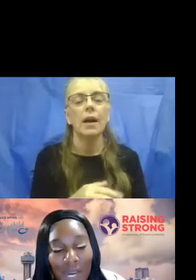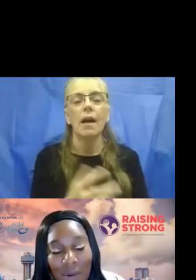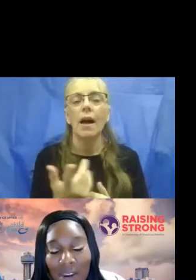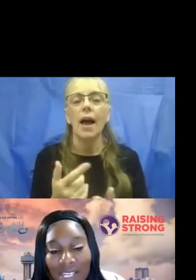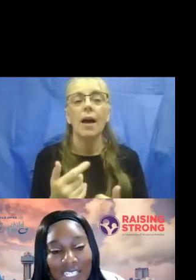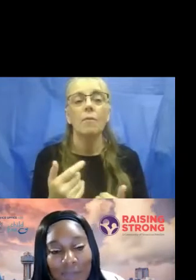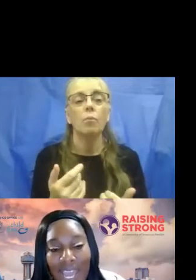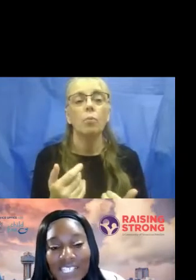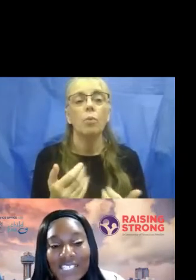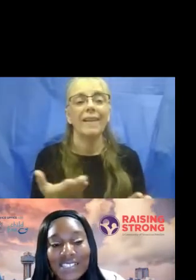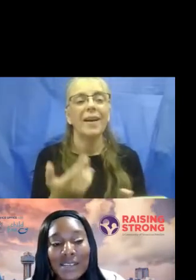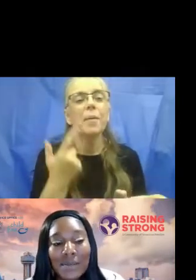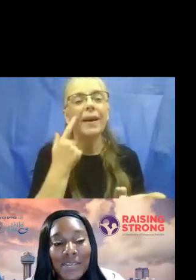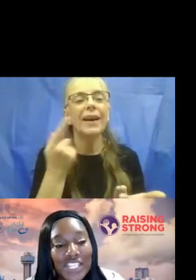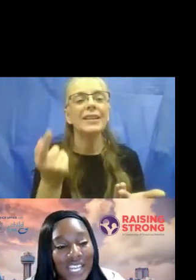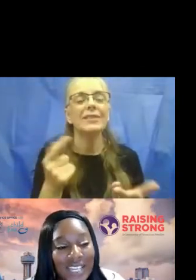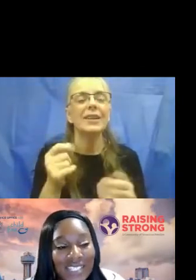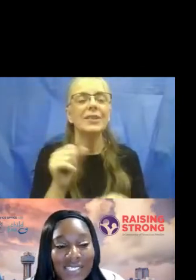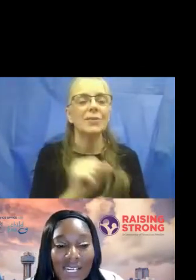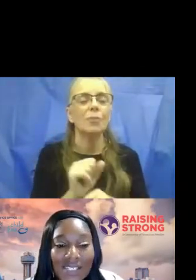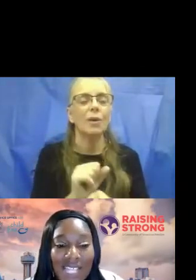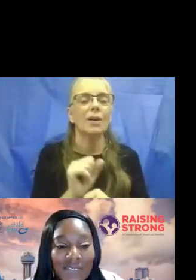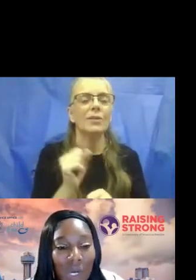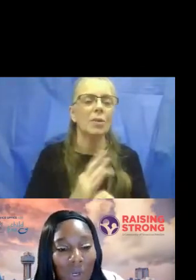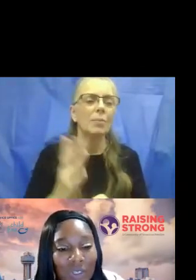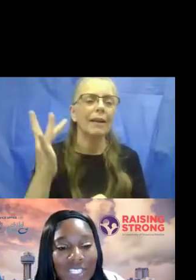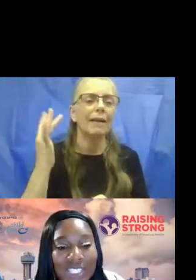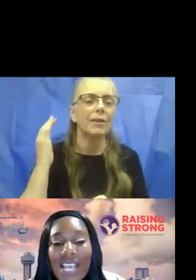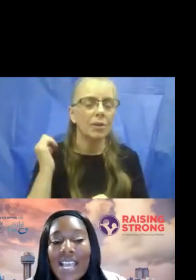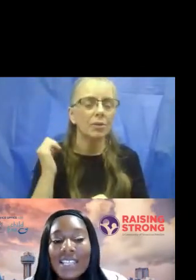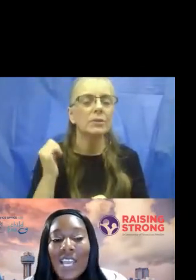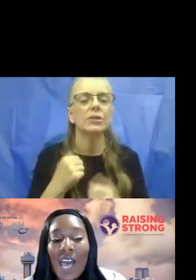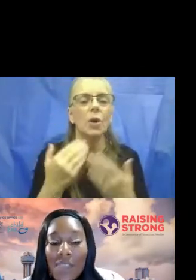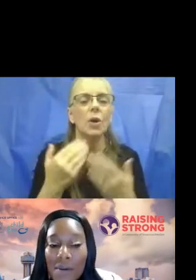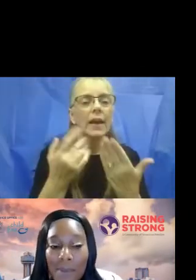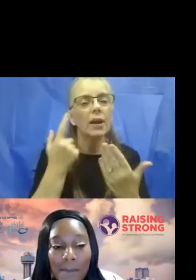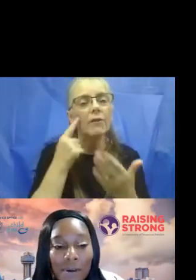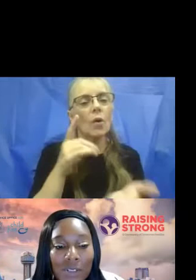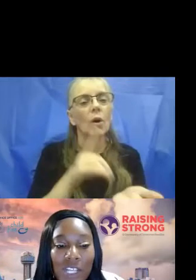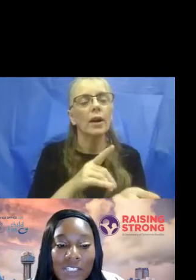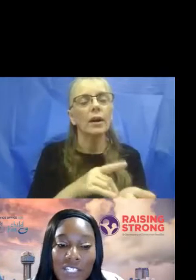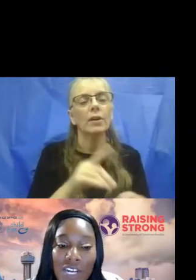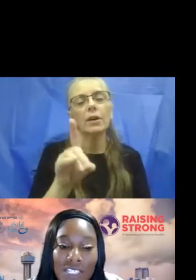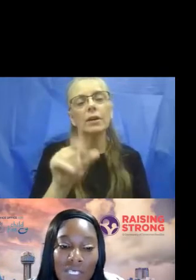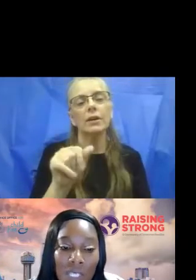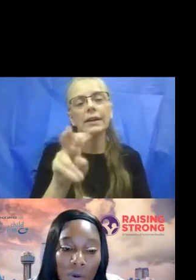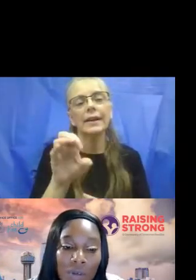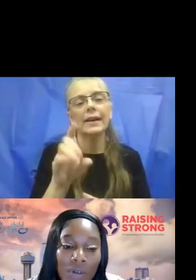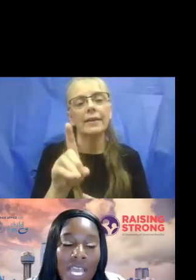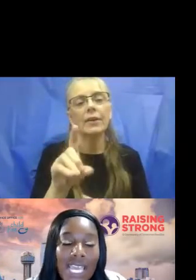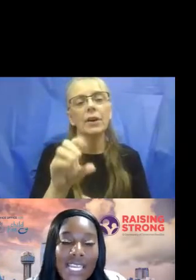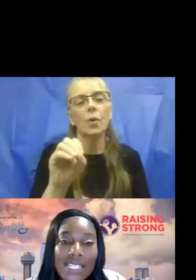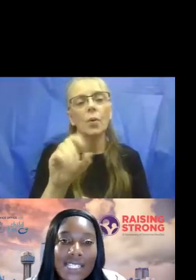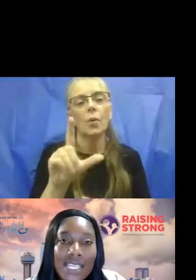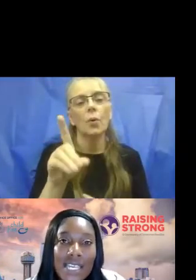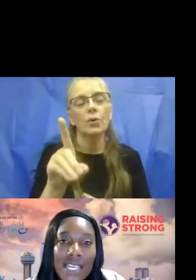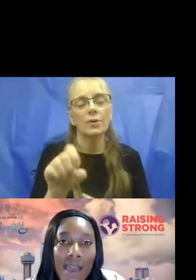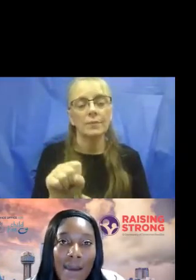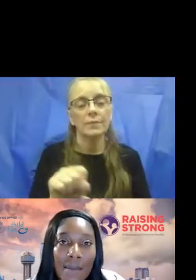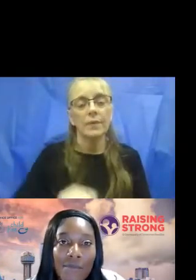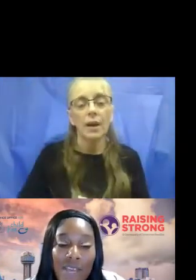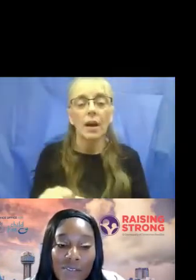his great work and his passion. So big shout out to Dr. David Olds. The other people, Dr. Darcy Lowell is